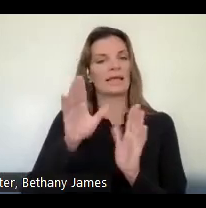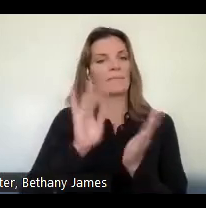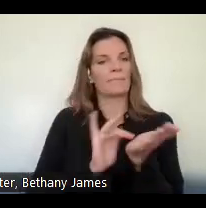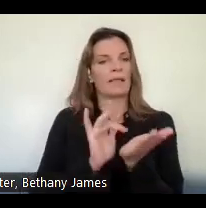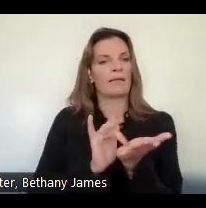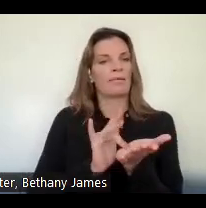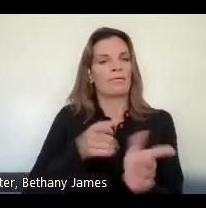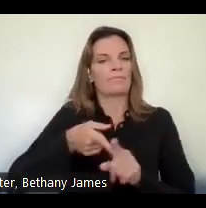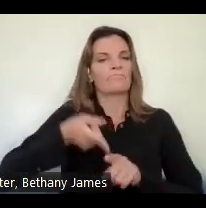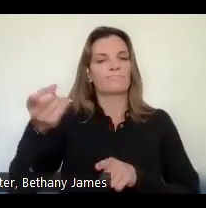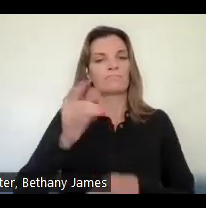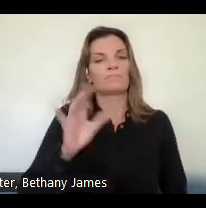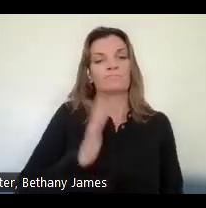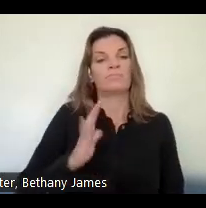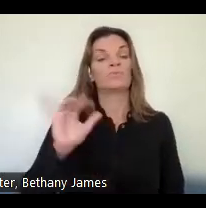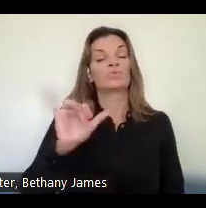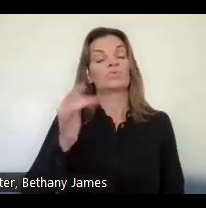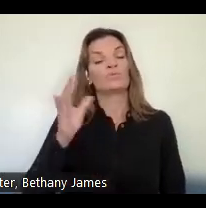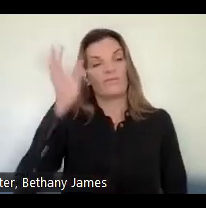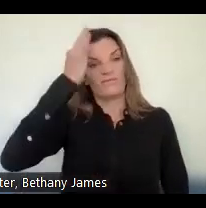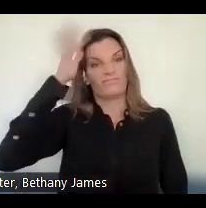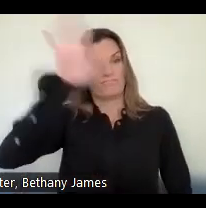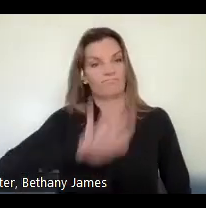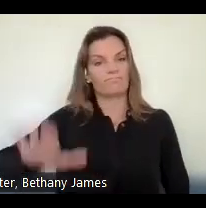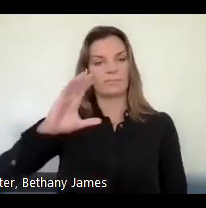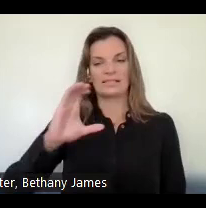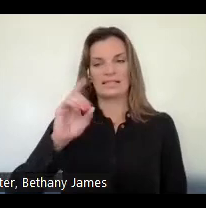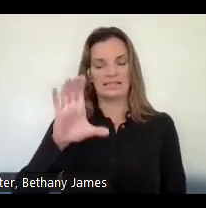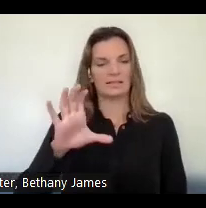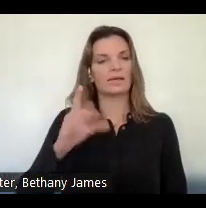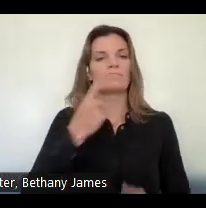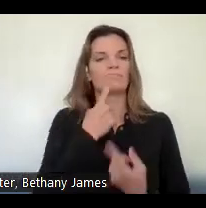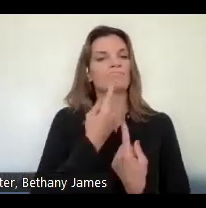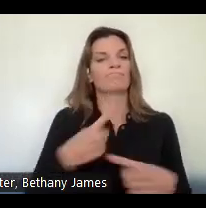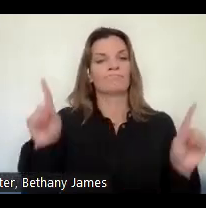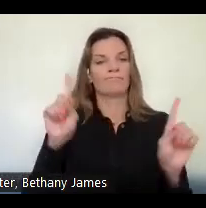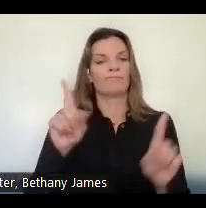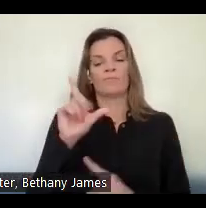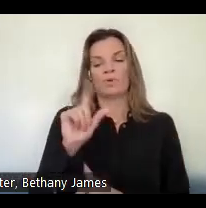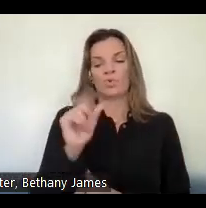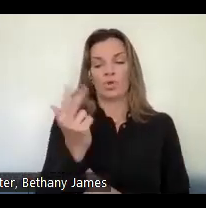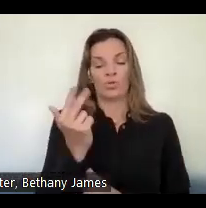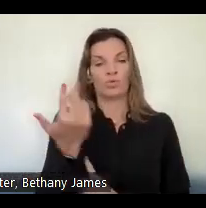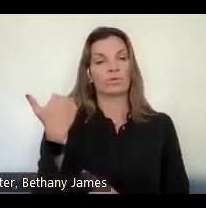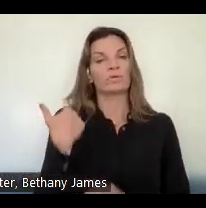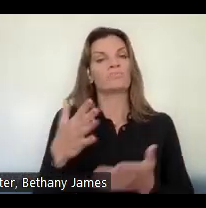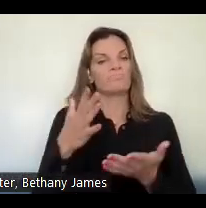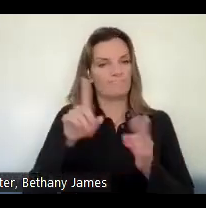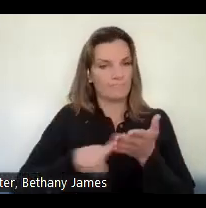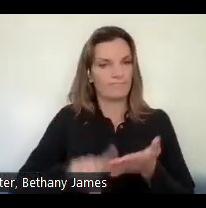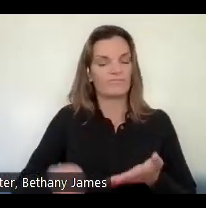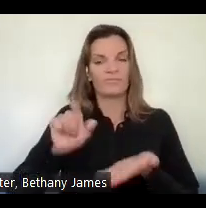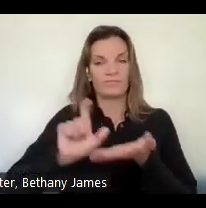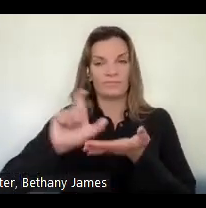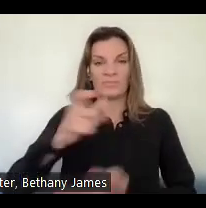CDC published in 2013, due to the additional research showing that vaccines, those vaccinations